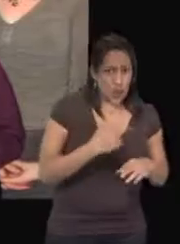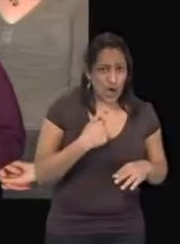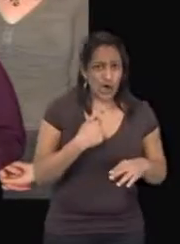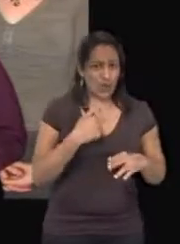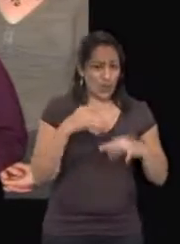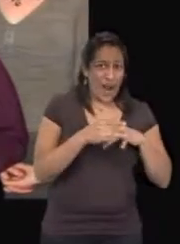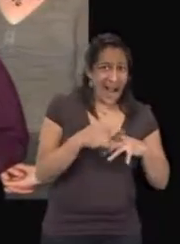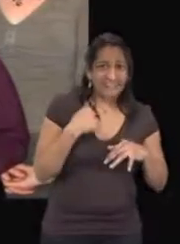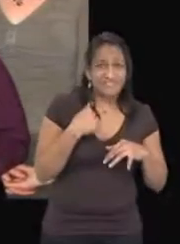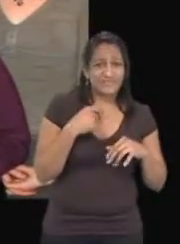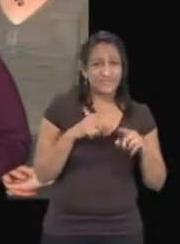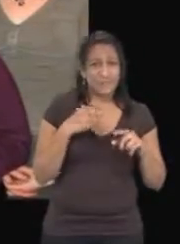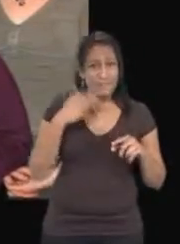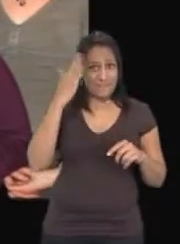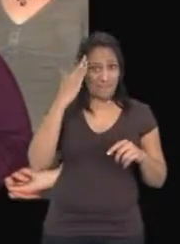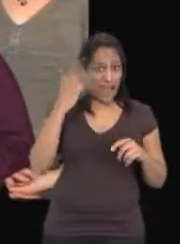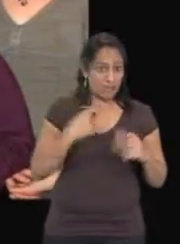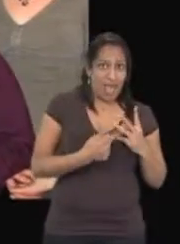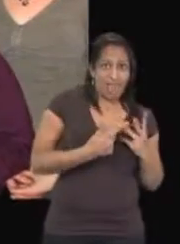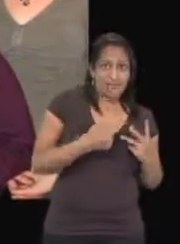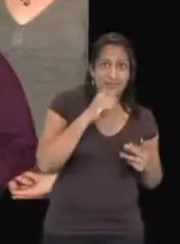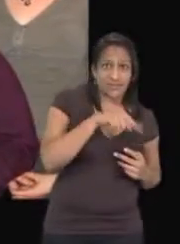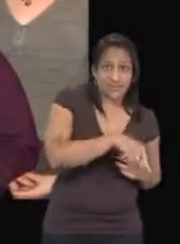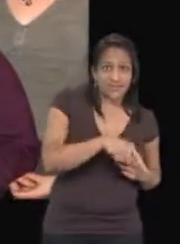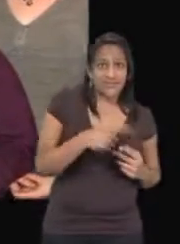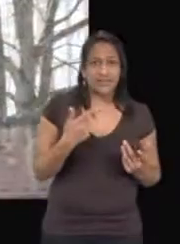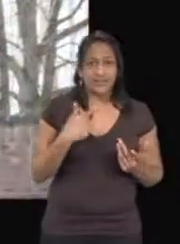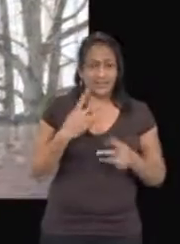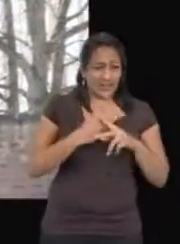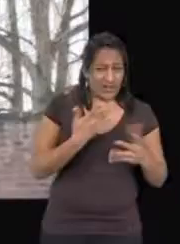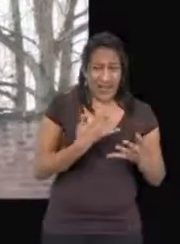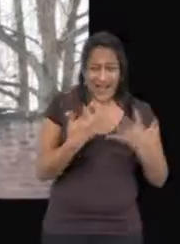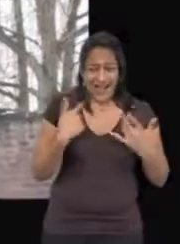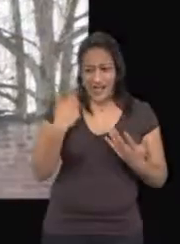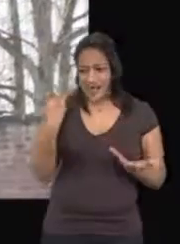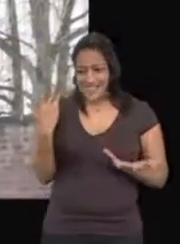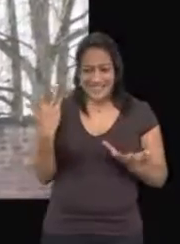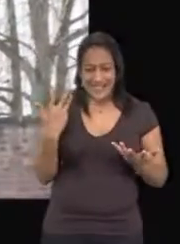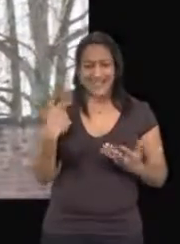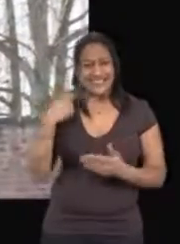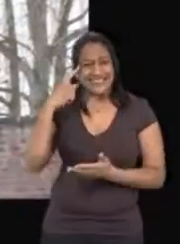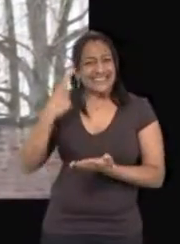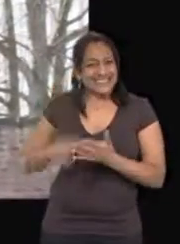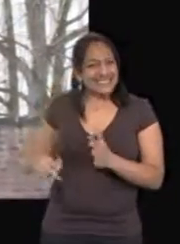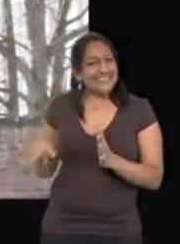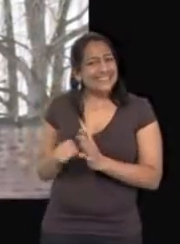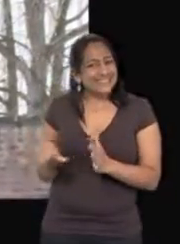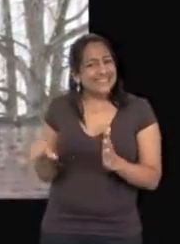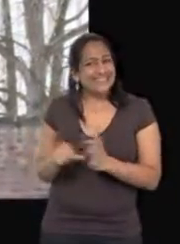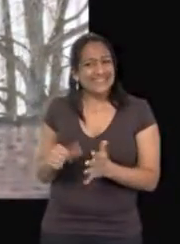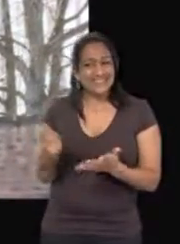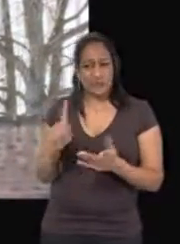and, being a wife and a mum to my son Matthew as well. So we really had to make some tough decisions